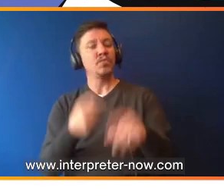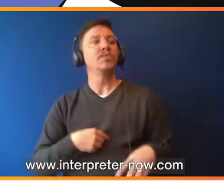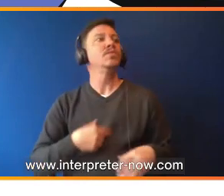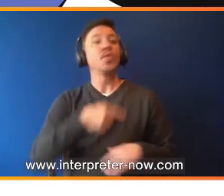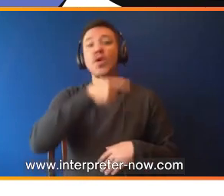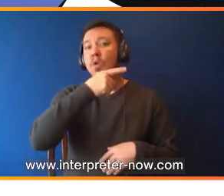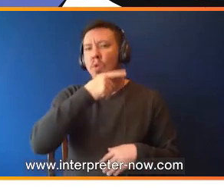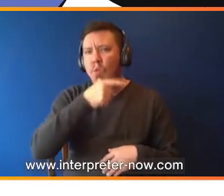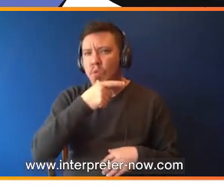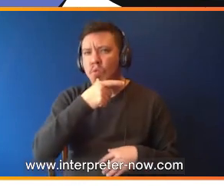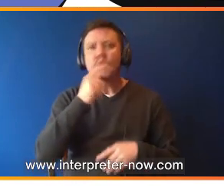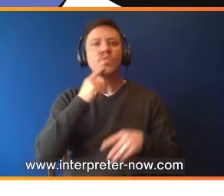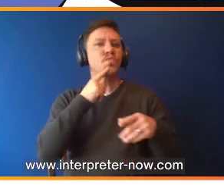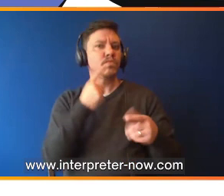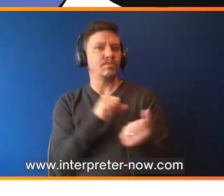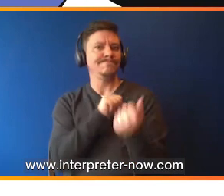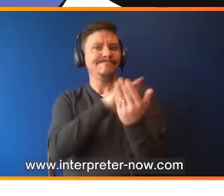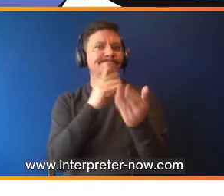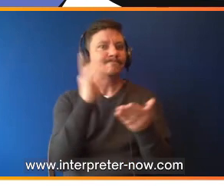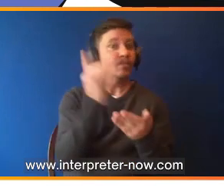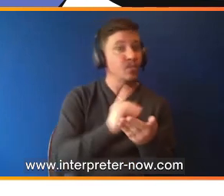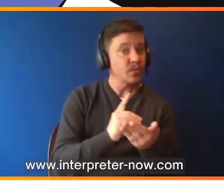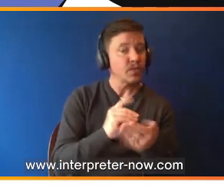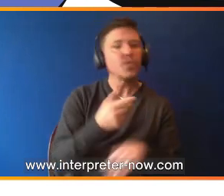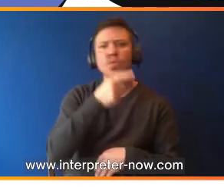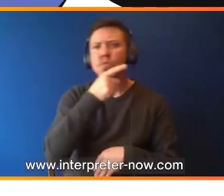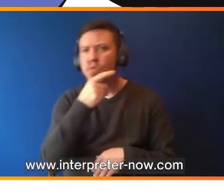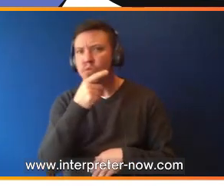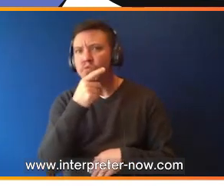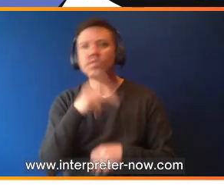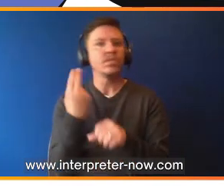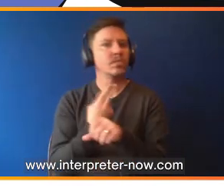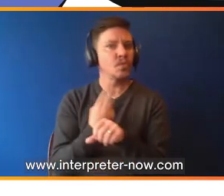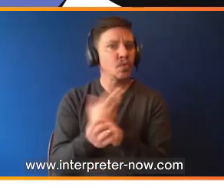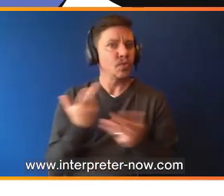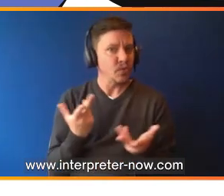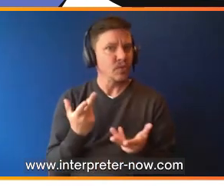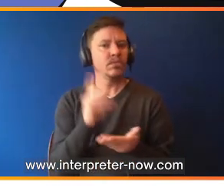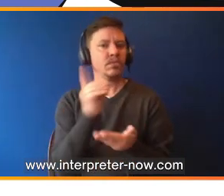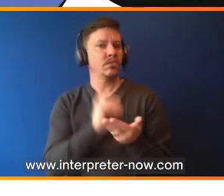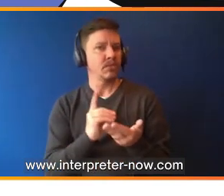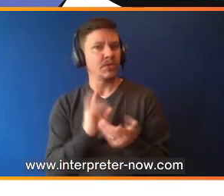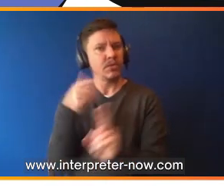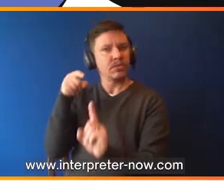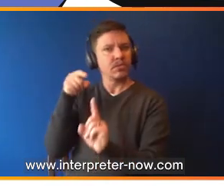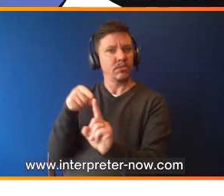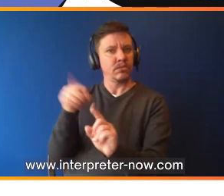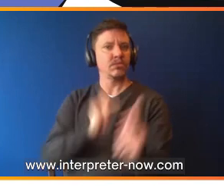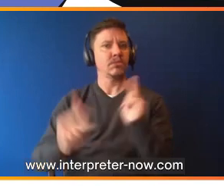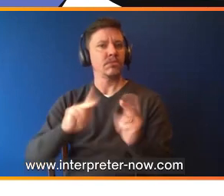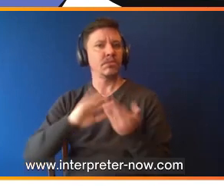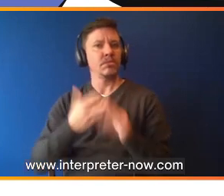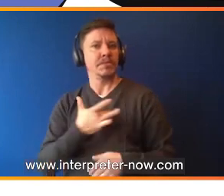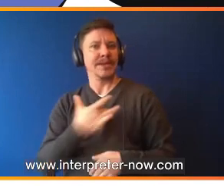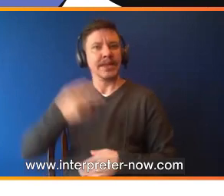designing for people, you know, coming into community with those, especially who are underrepresented and underserved today. And then figuring out,